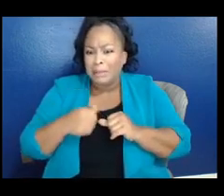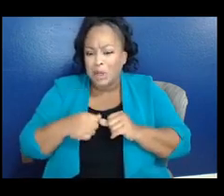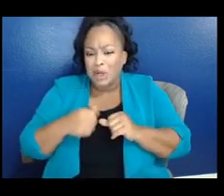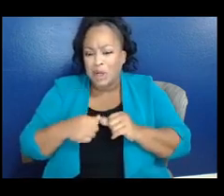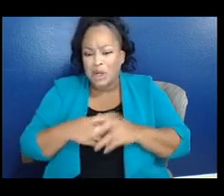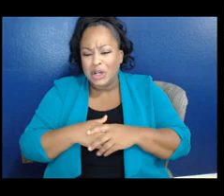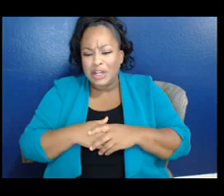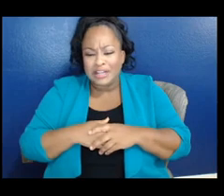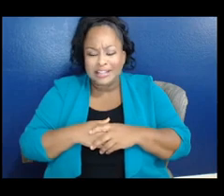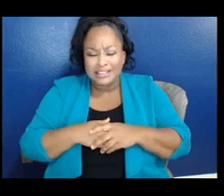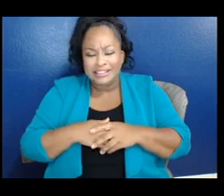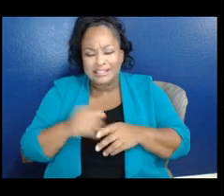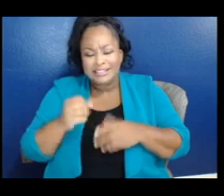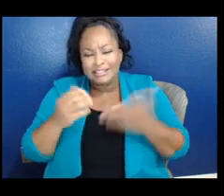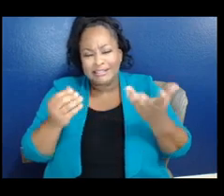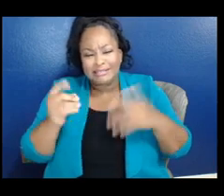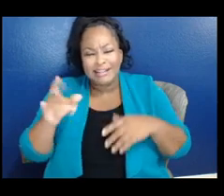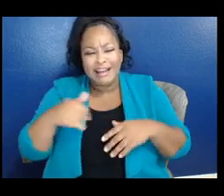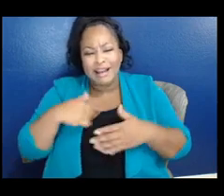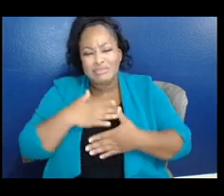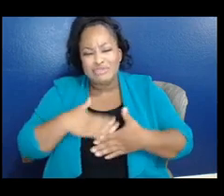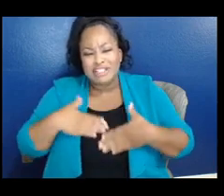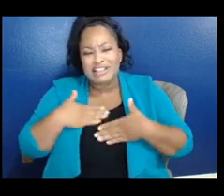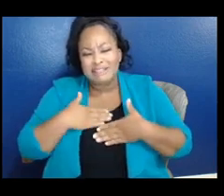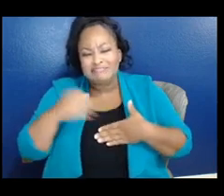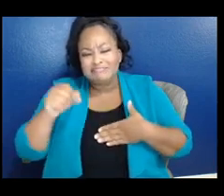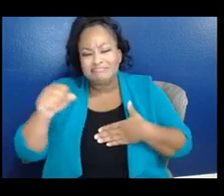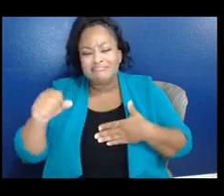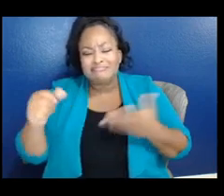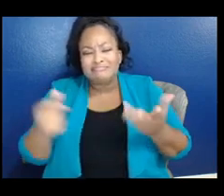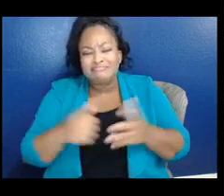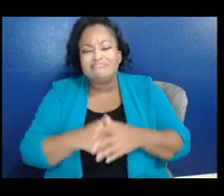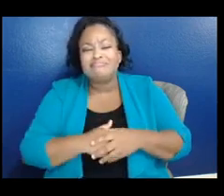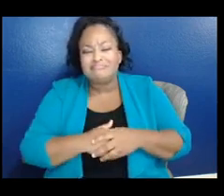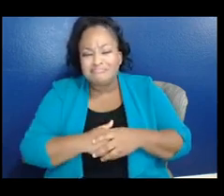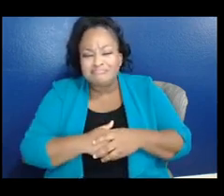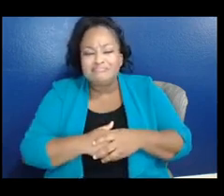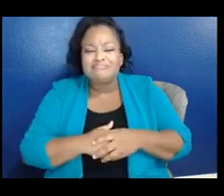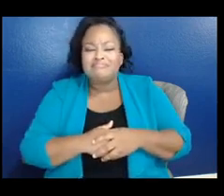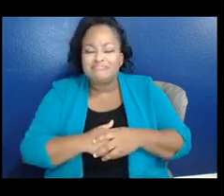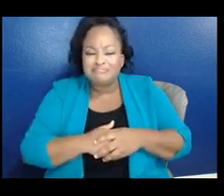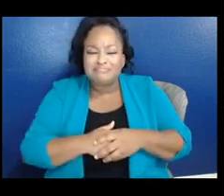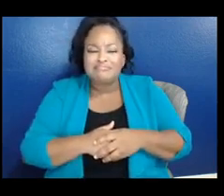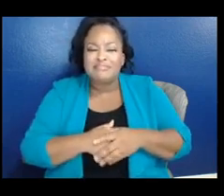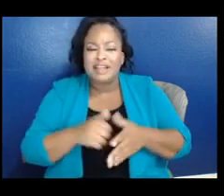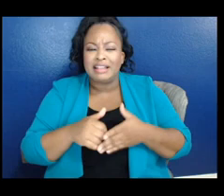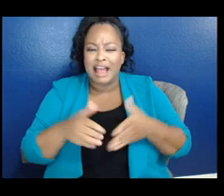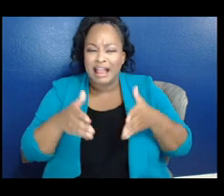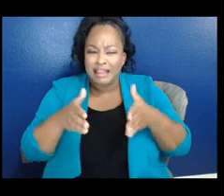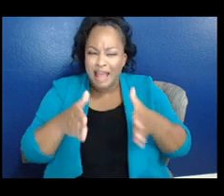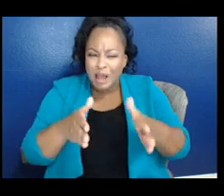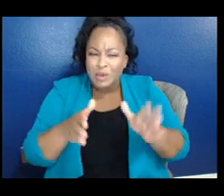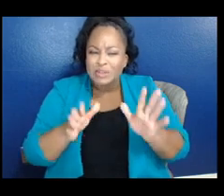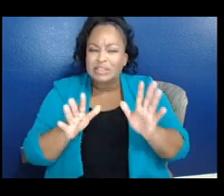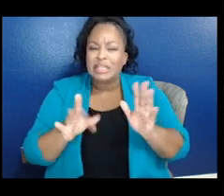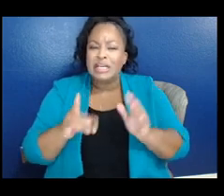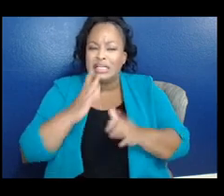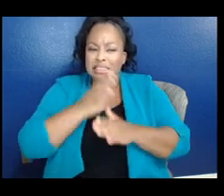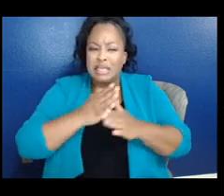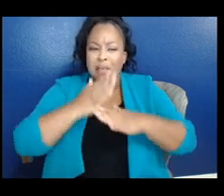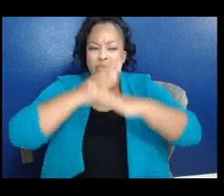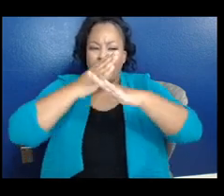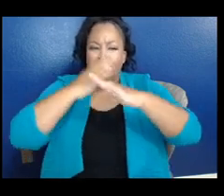cardigan gays. So patients appreciate it. I think it definitely allows a little bit of breakdown of some of